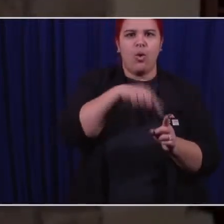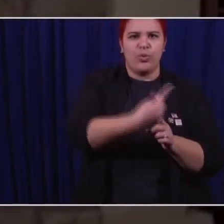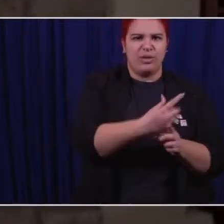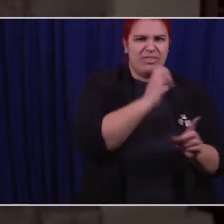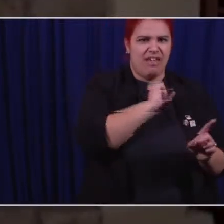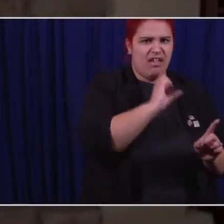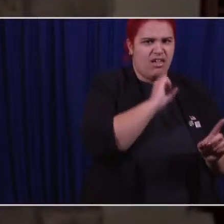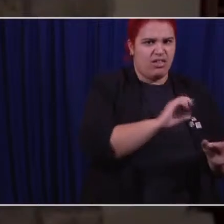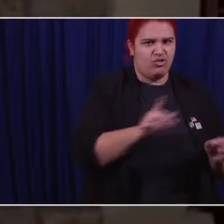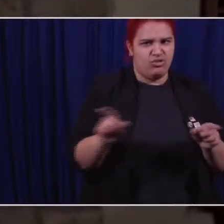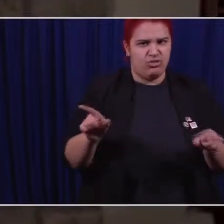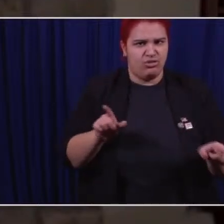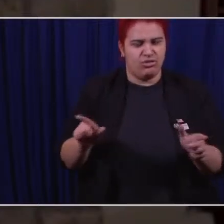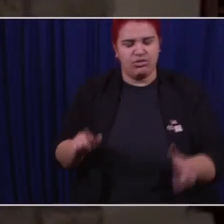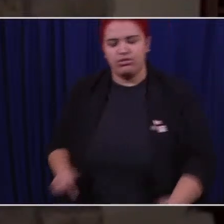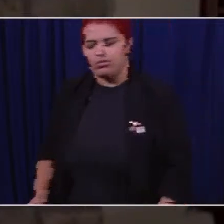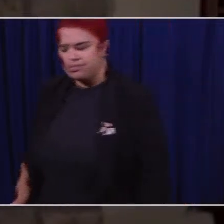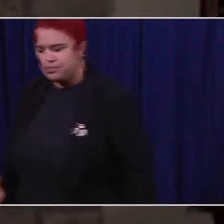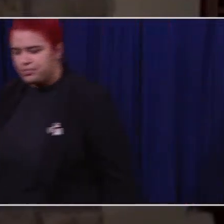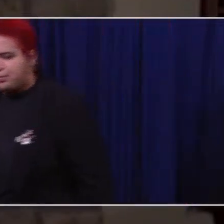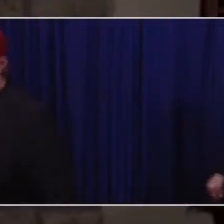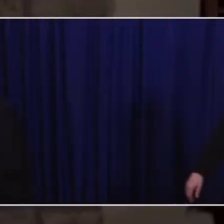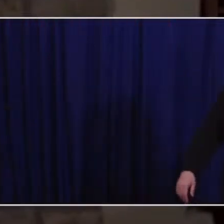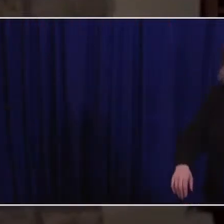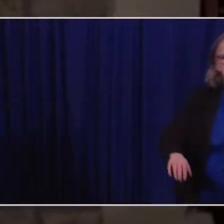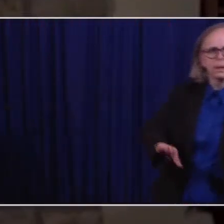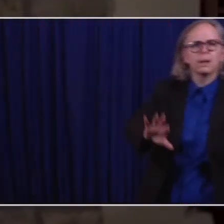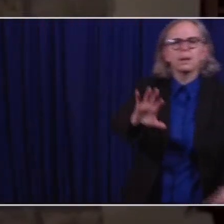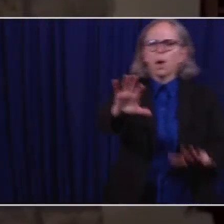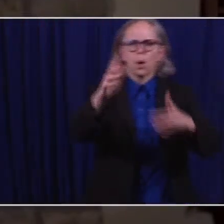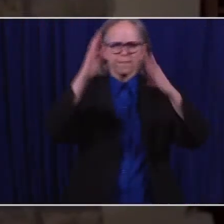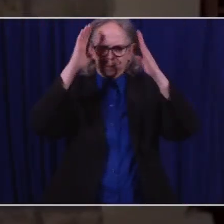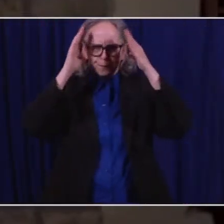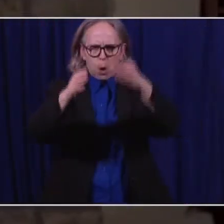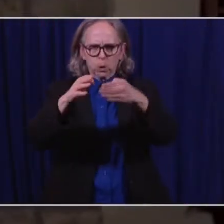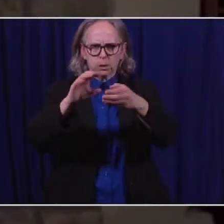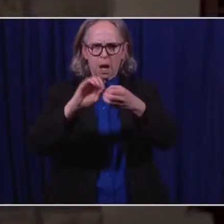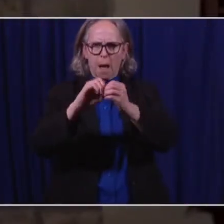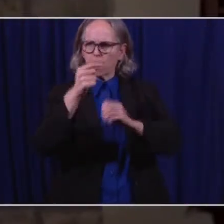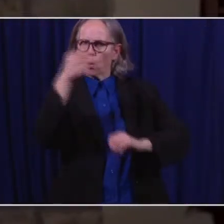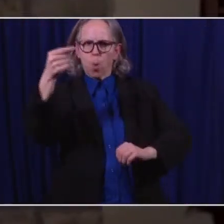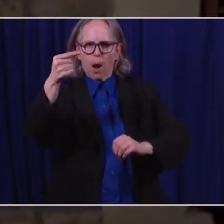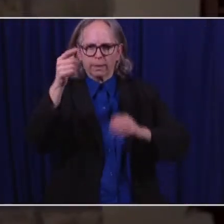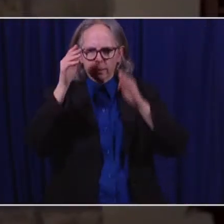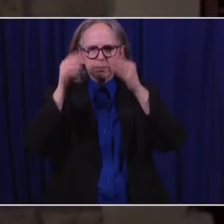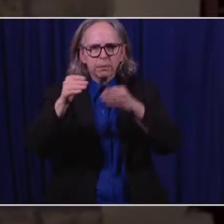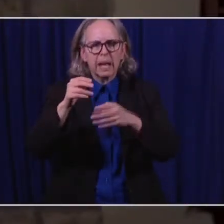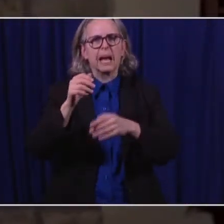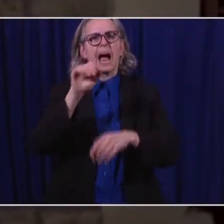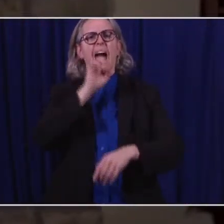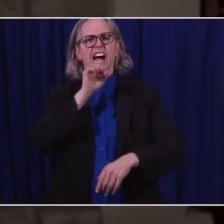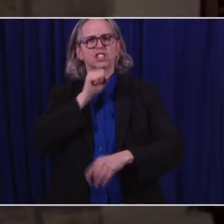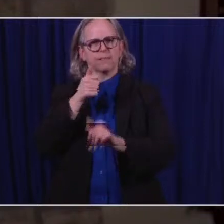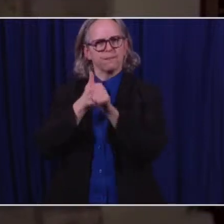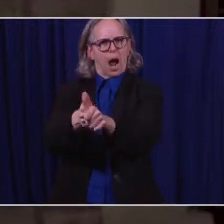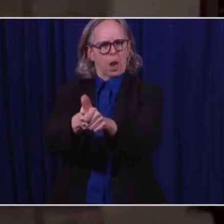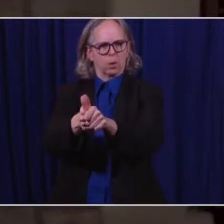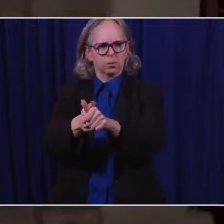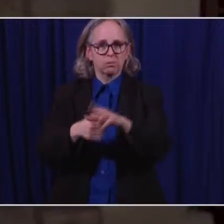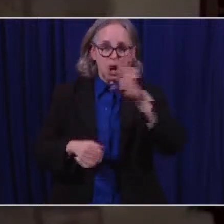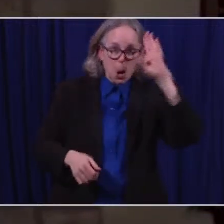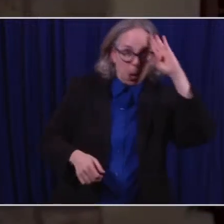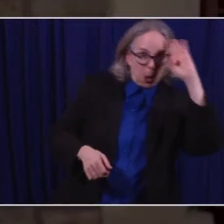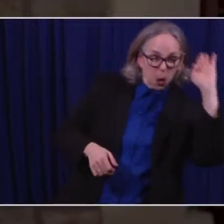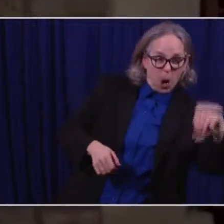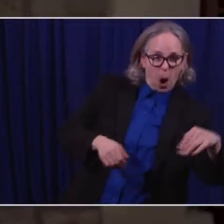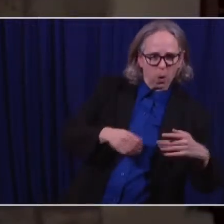best indicator. I mean, our whole goal is to save lives. And we know 65 and above,